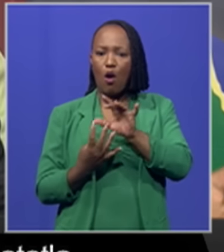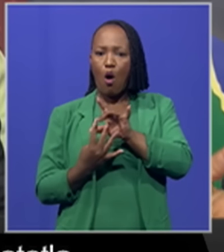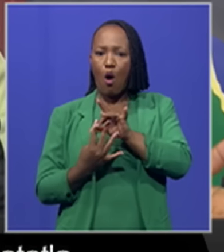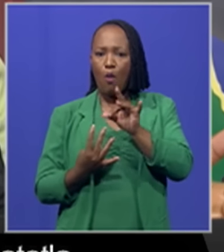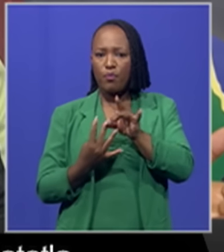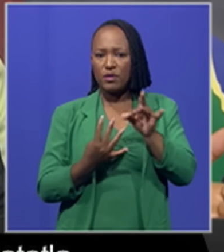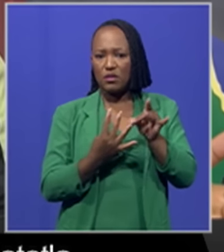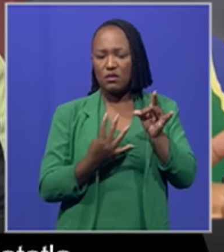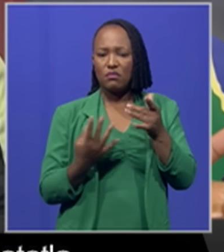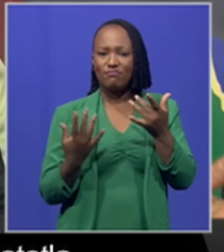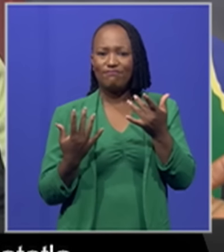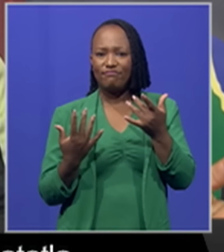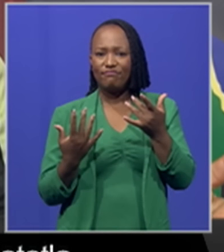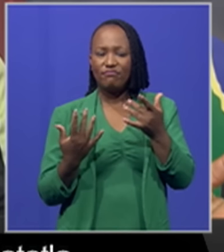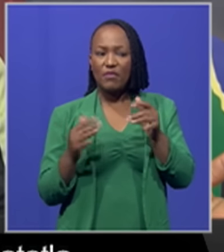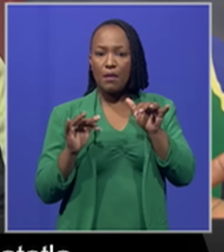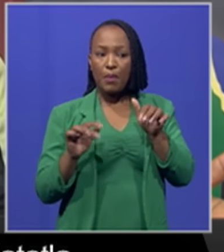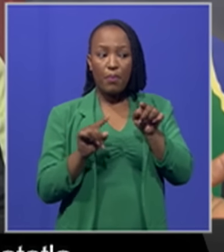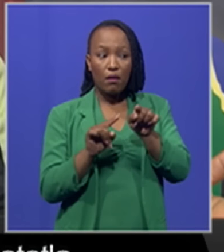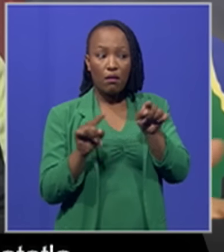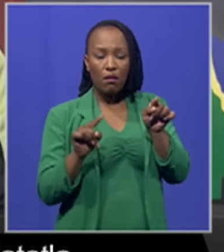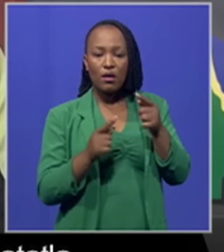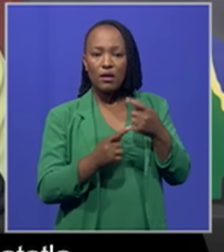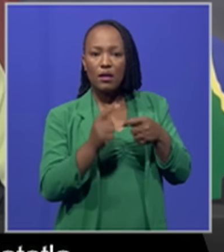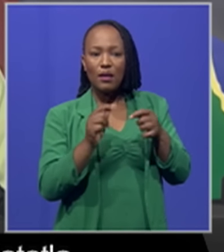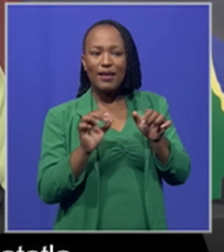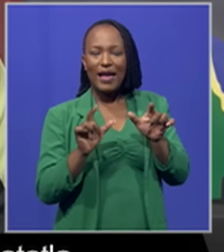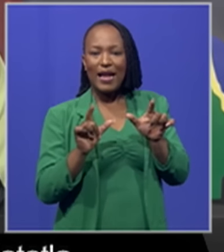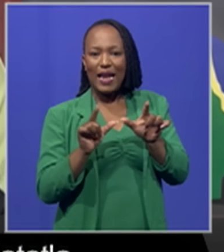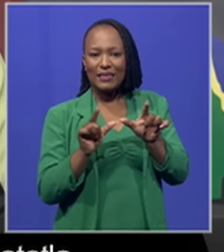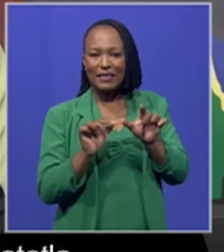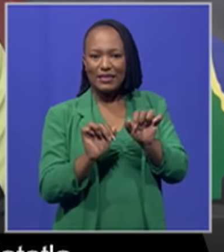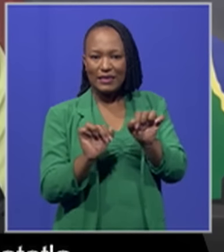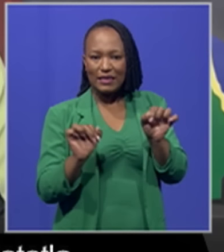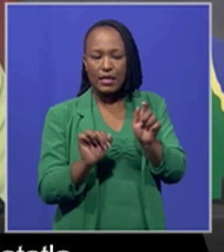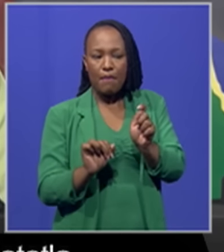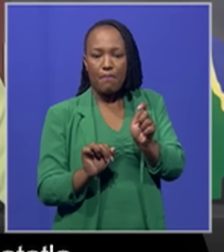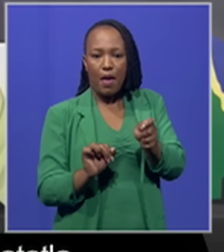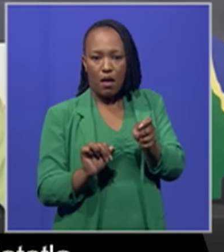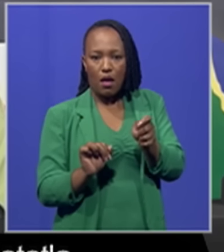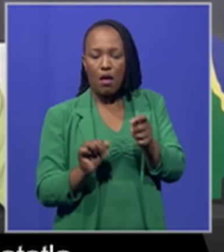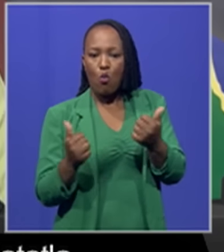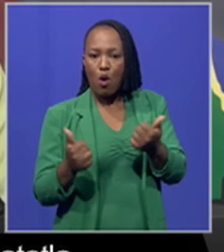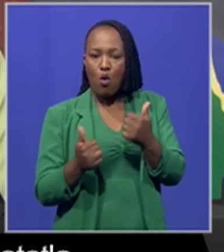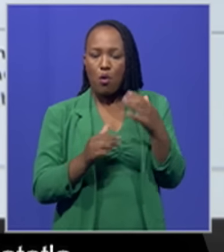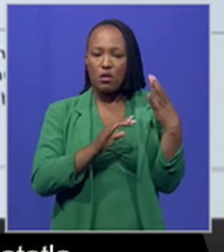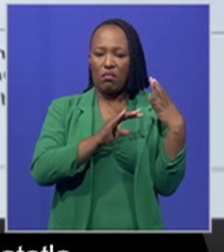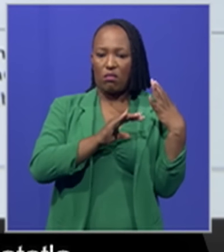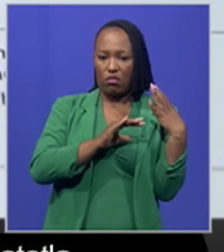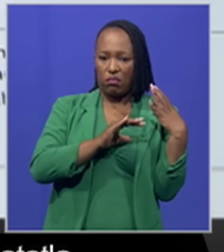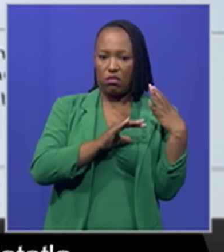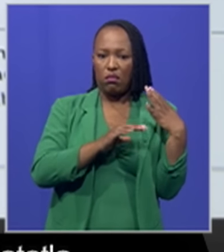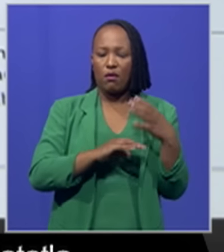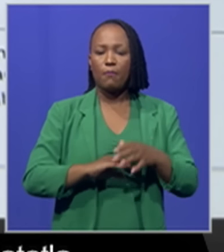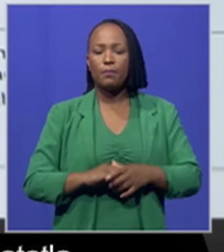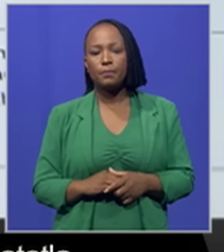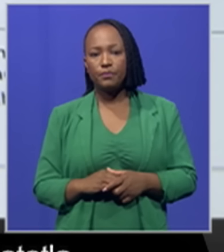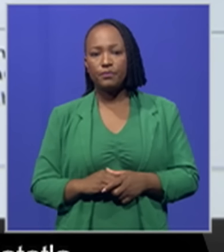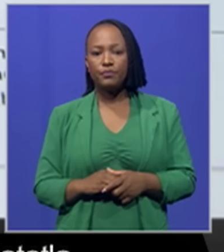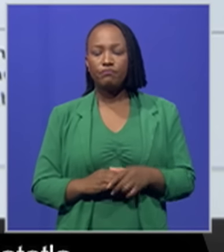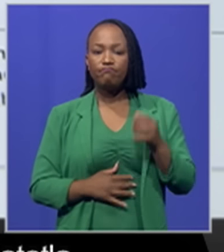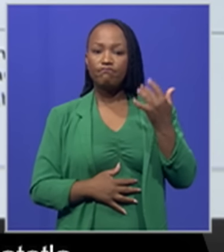letting shipping permit holders pay their license fees and ease the burden on tavern license holders. Mo